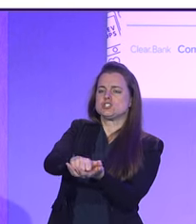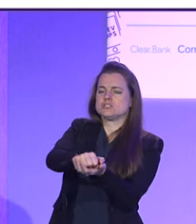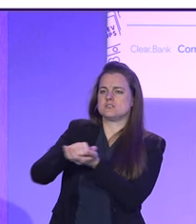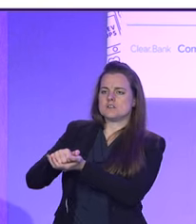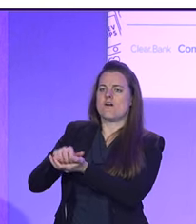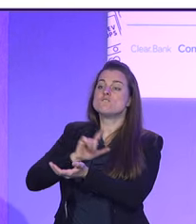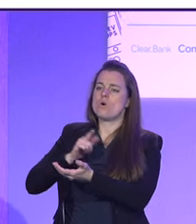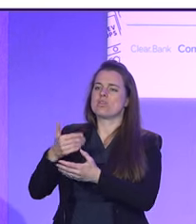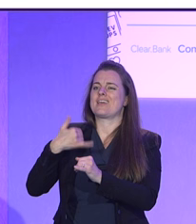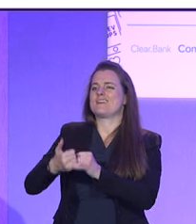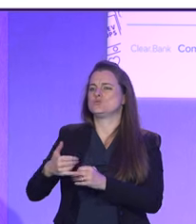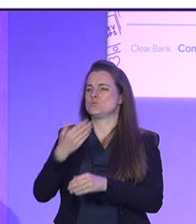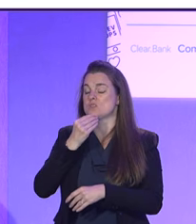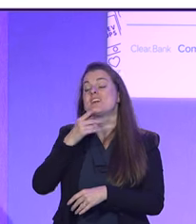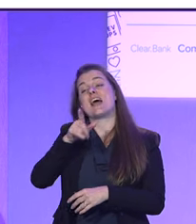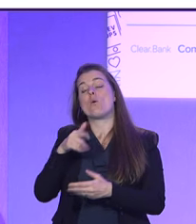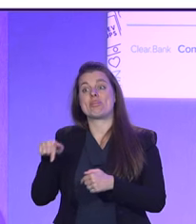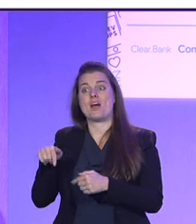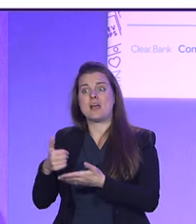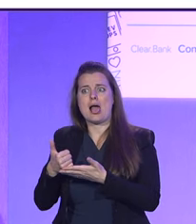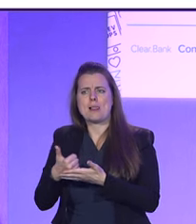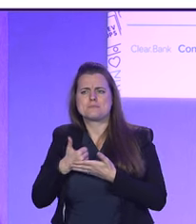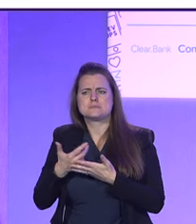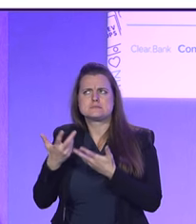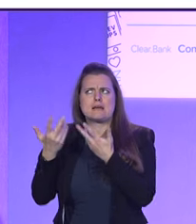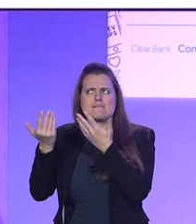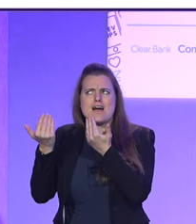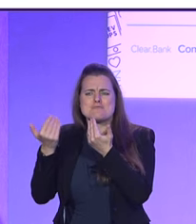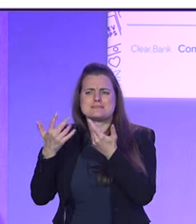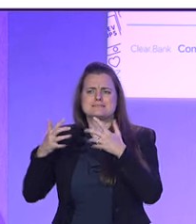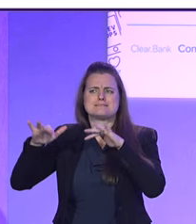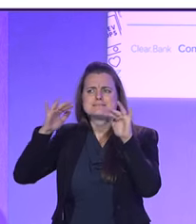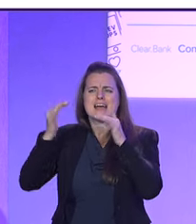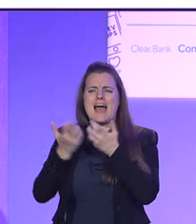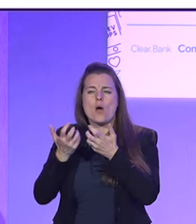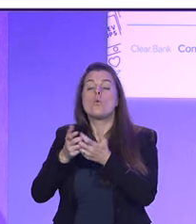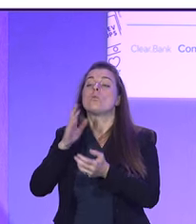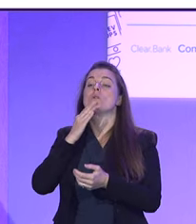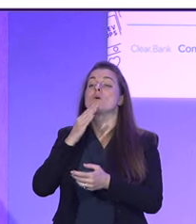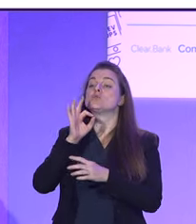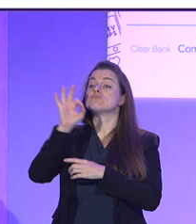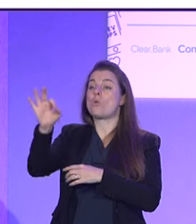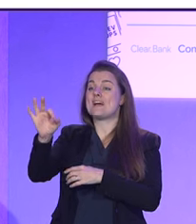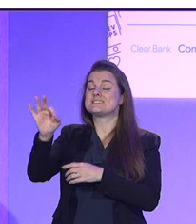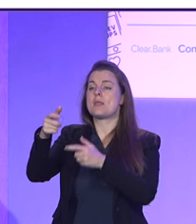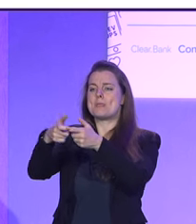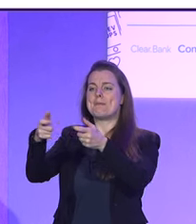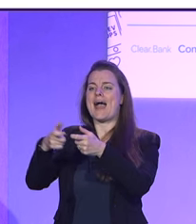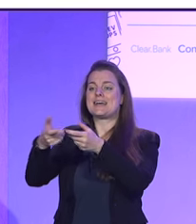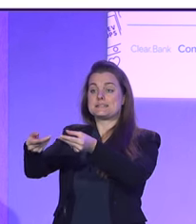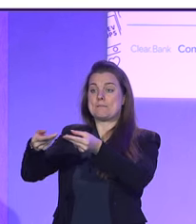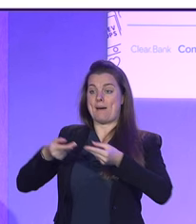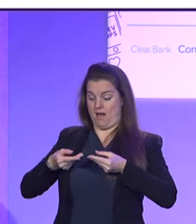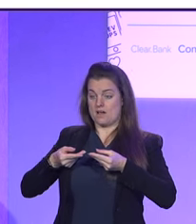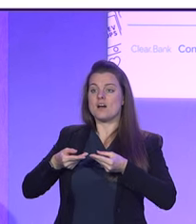does this help the environment? Actually, when you do a request, the packet that you get back has to travel much less. And so you